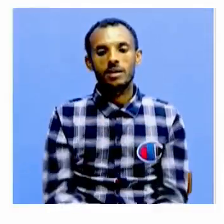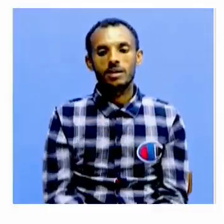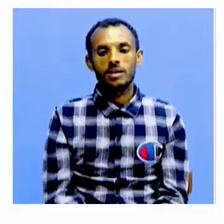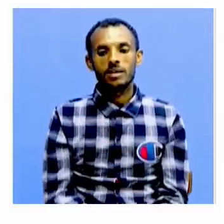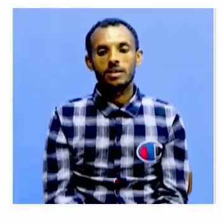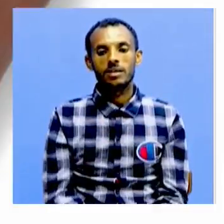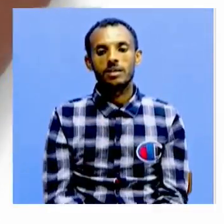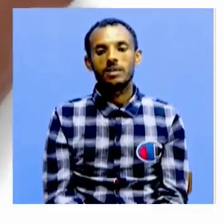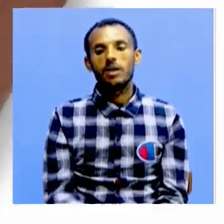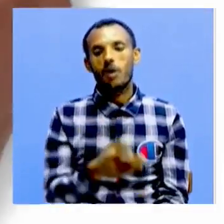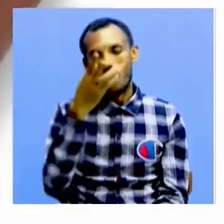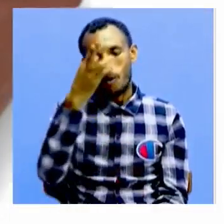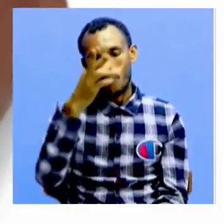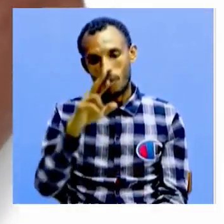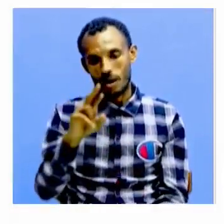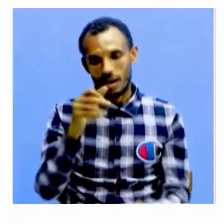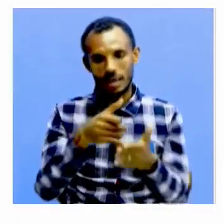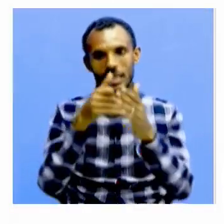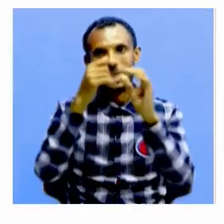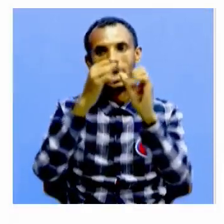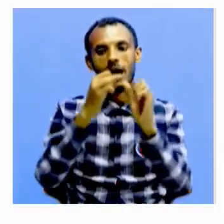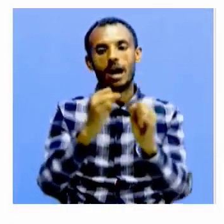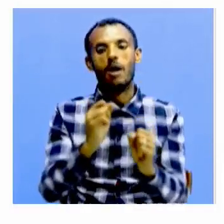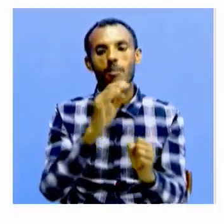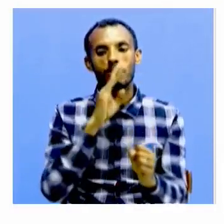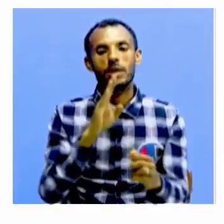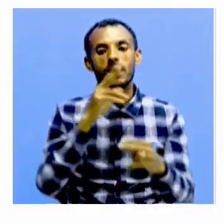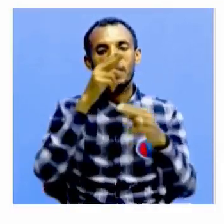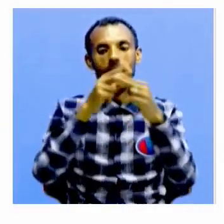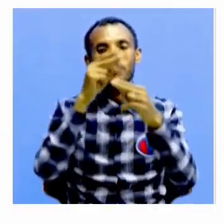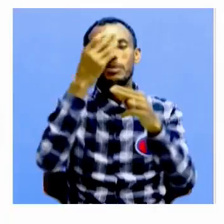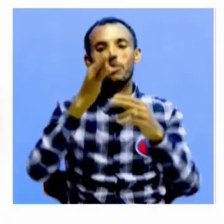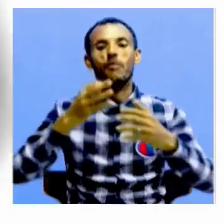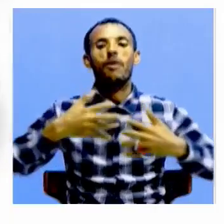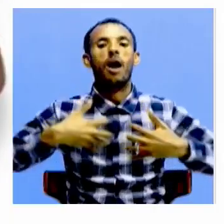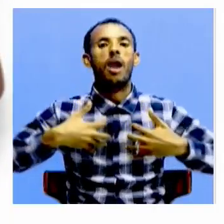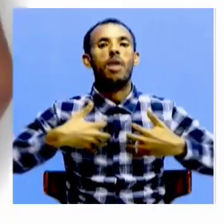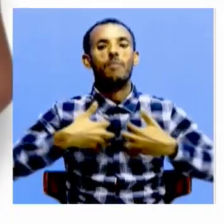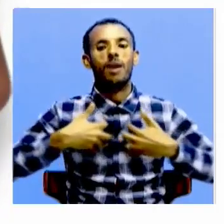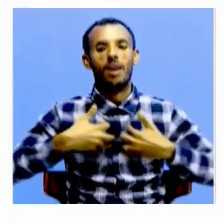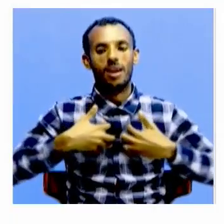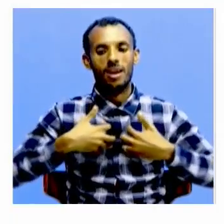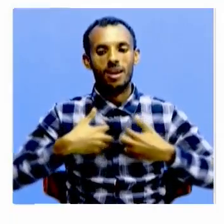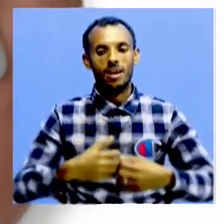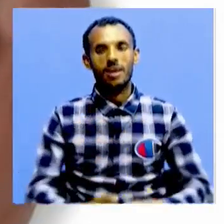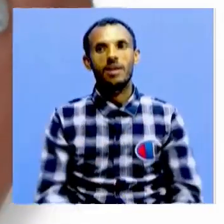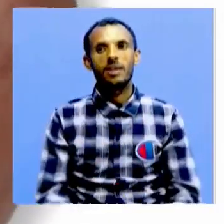yes? Or it can be names of animals,